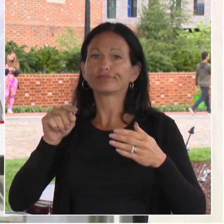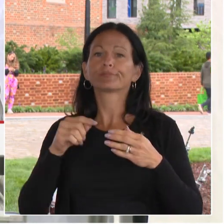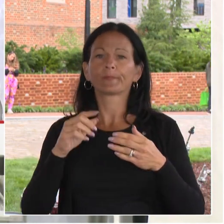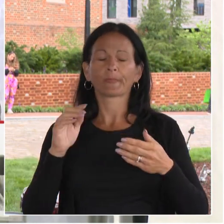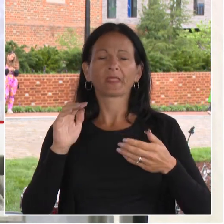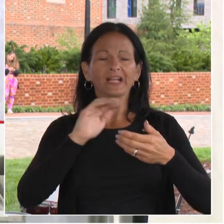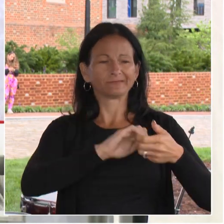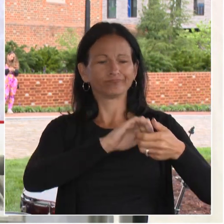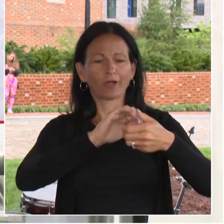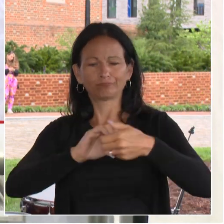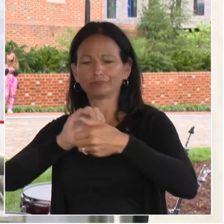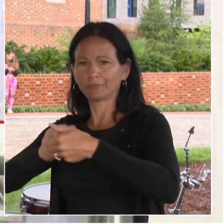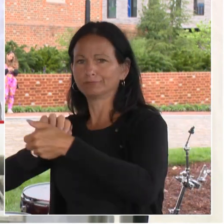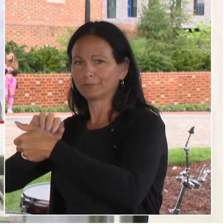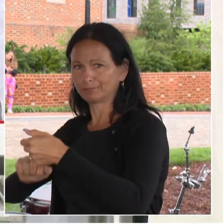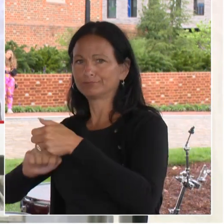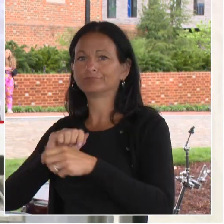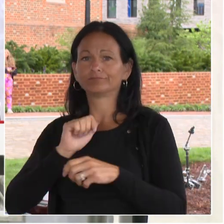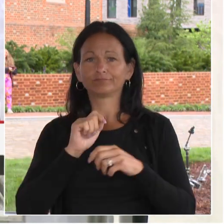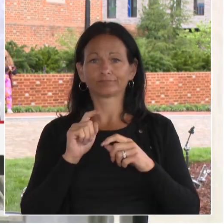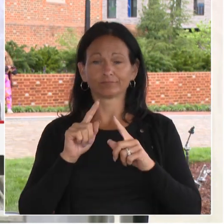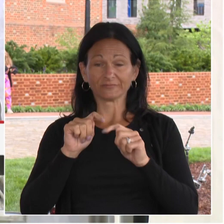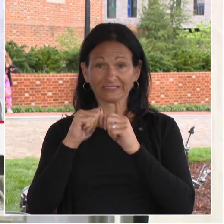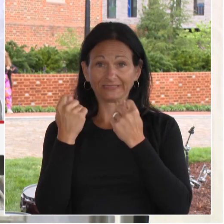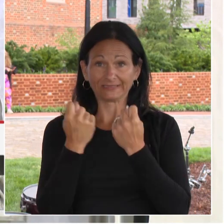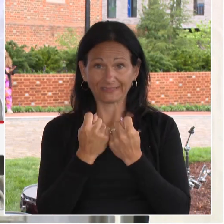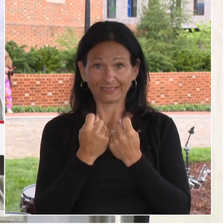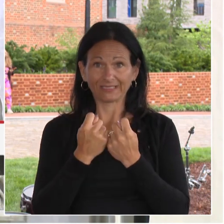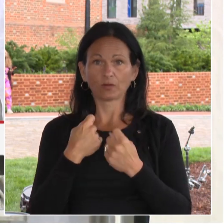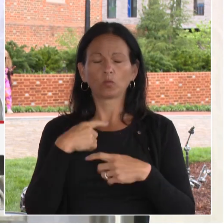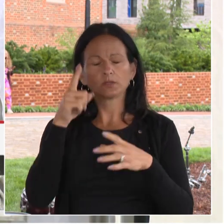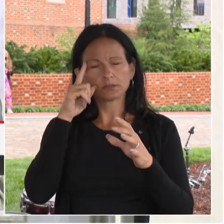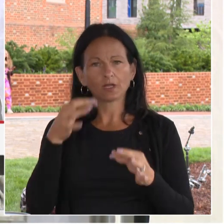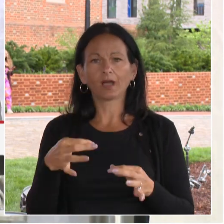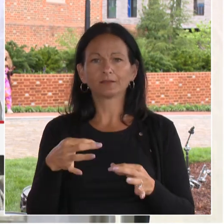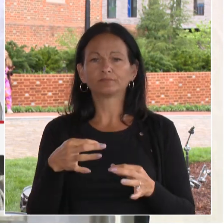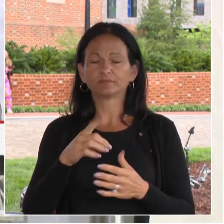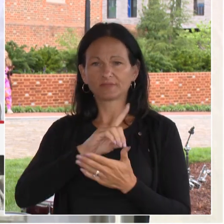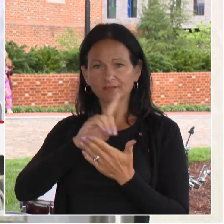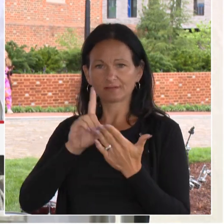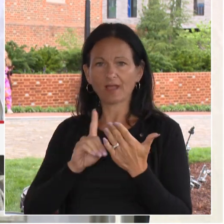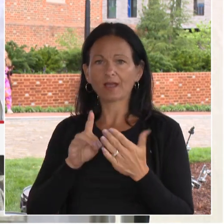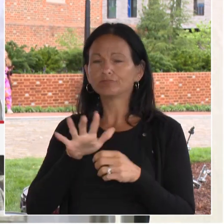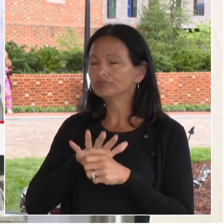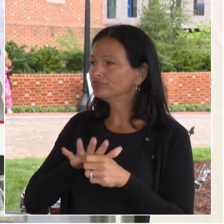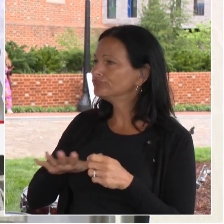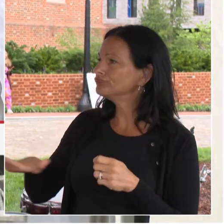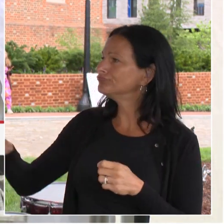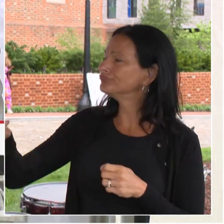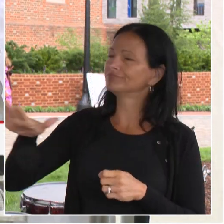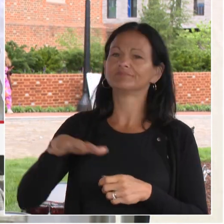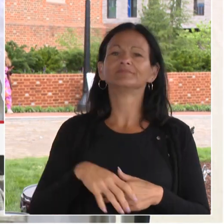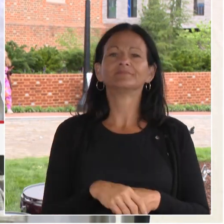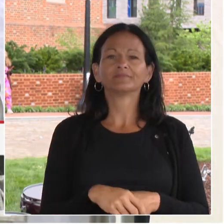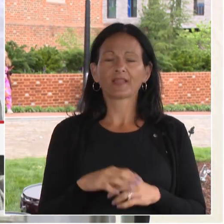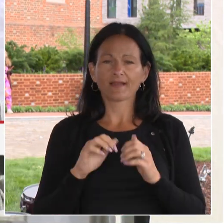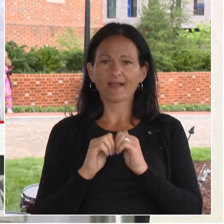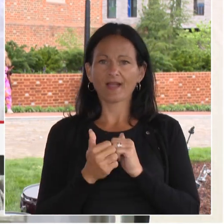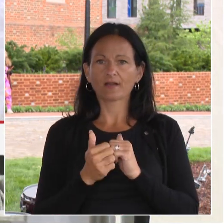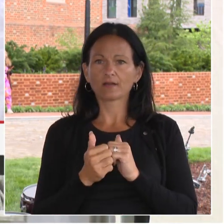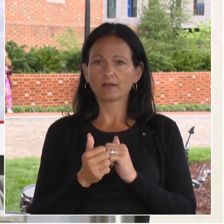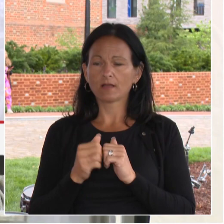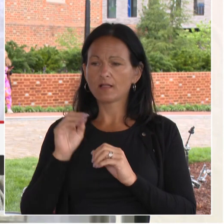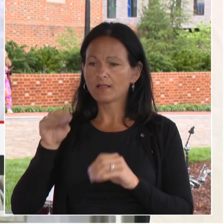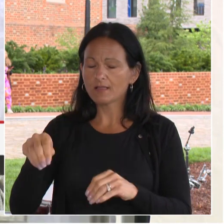We decided we wanted landscaping to be a big part of the place. We didn't want landscaping to respond to the buildings. We